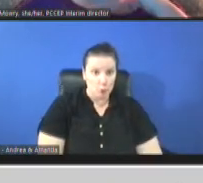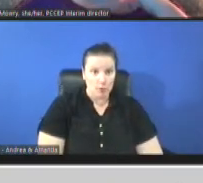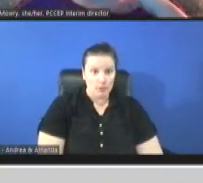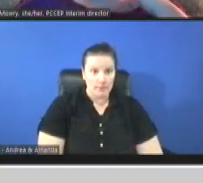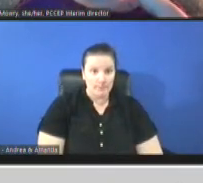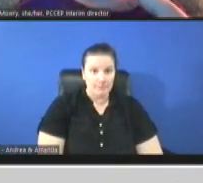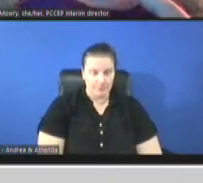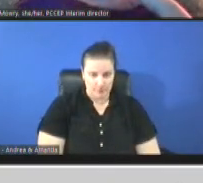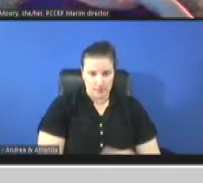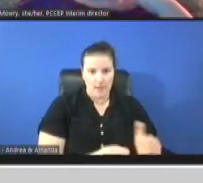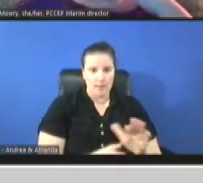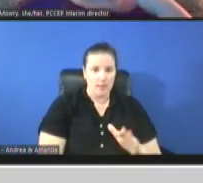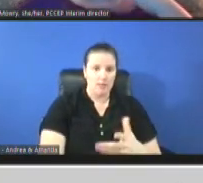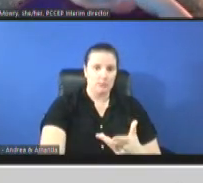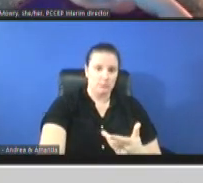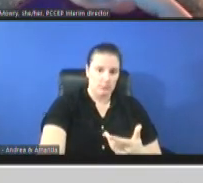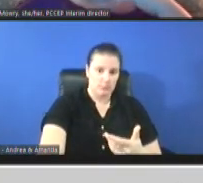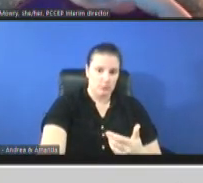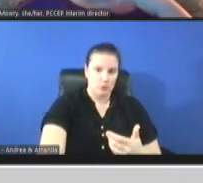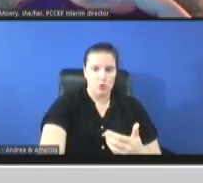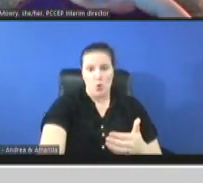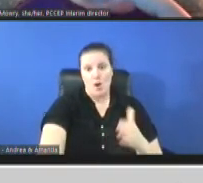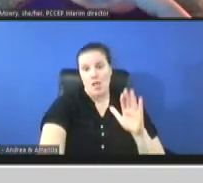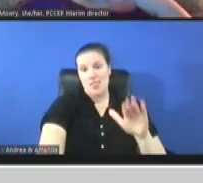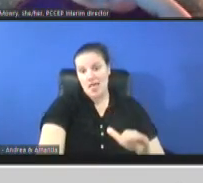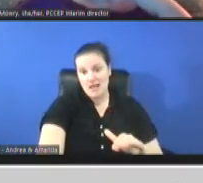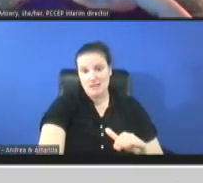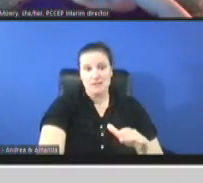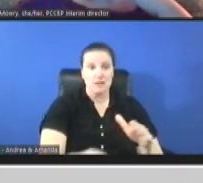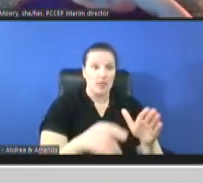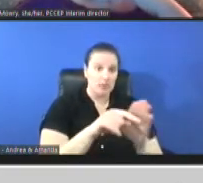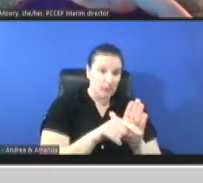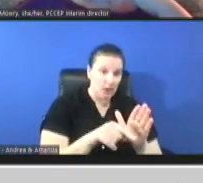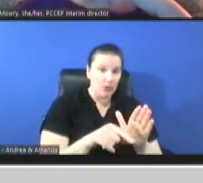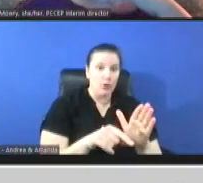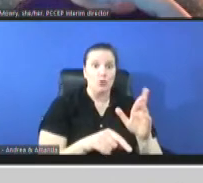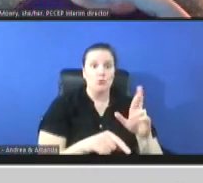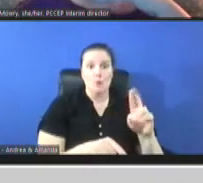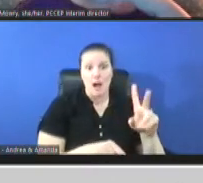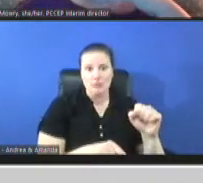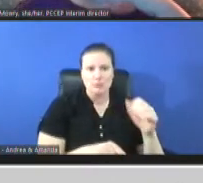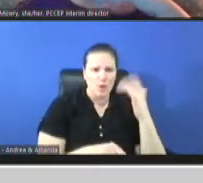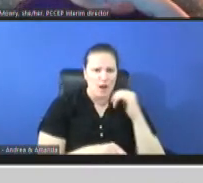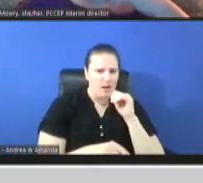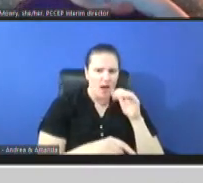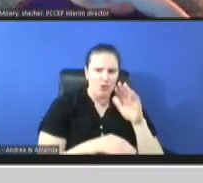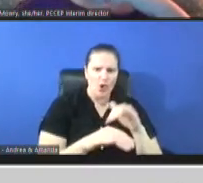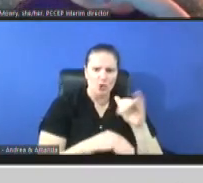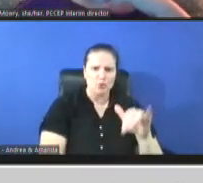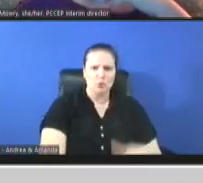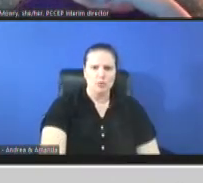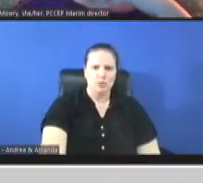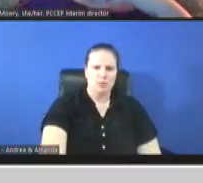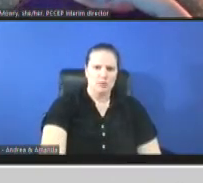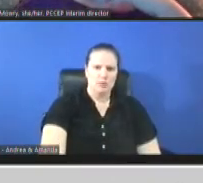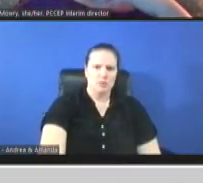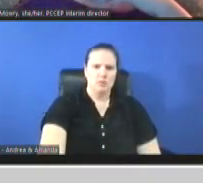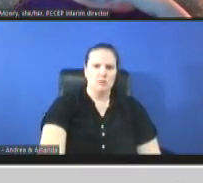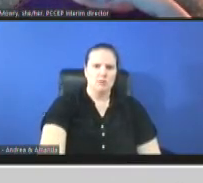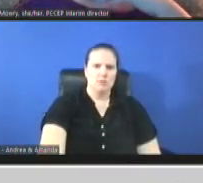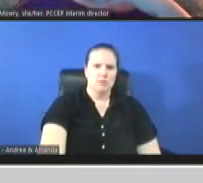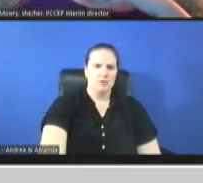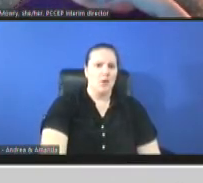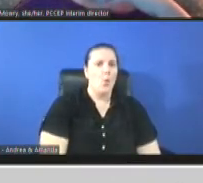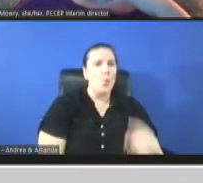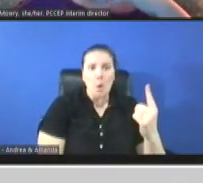Are they deadly, your less lethal rounds? And if so, why are they not called out as well? That's just on that one